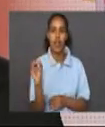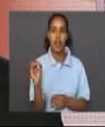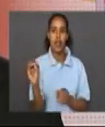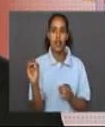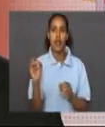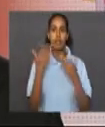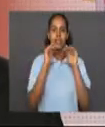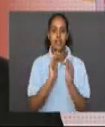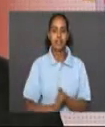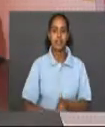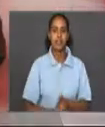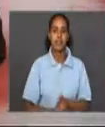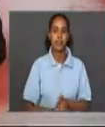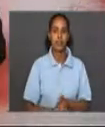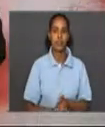and concentrated.